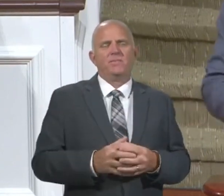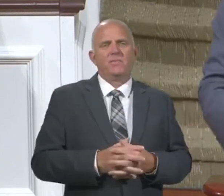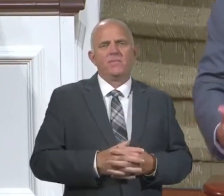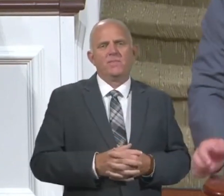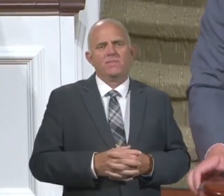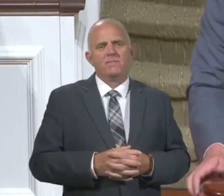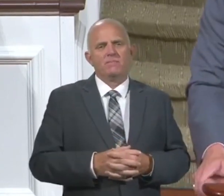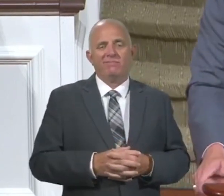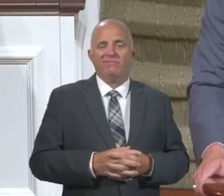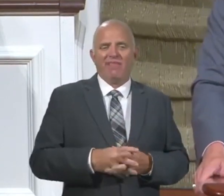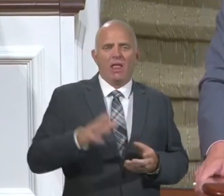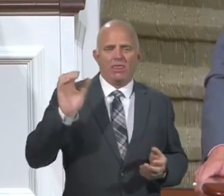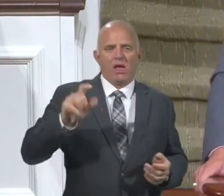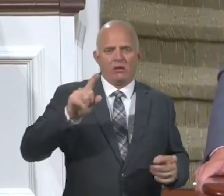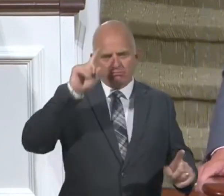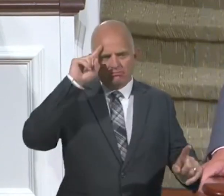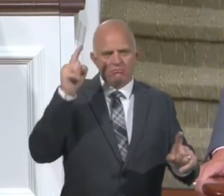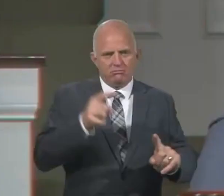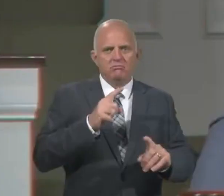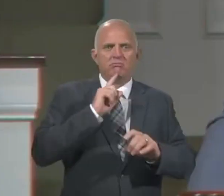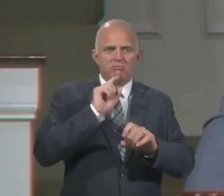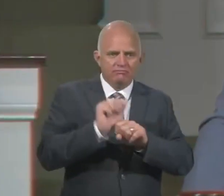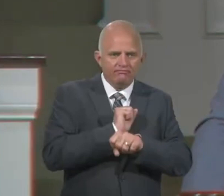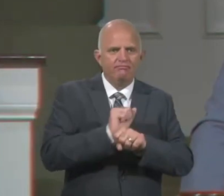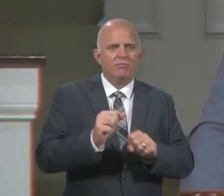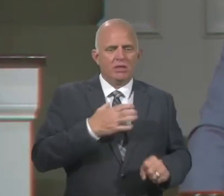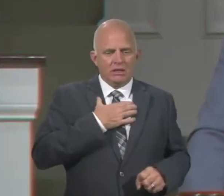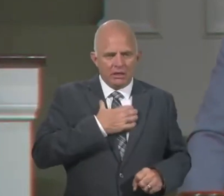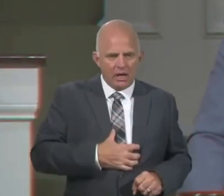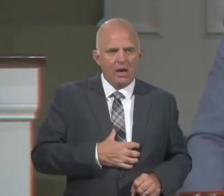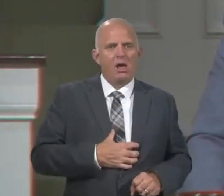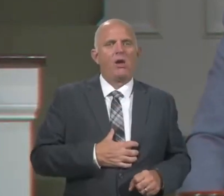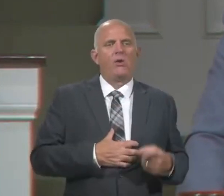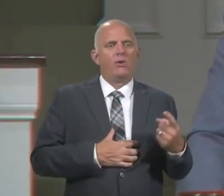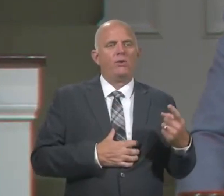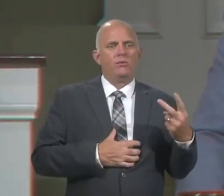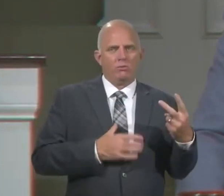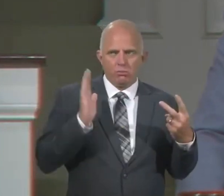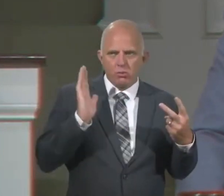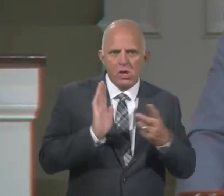do we have a desire to be a person of prayer?